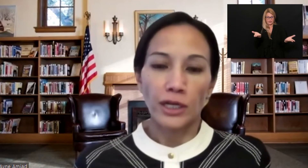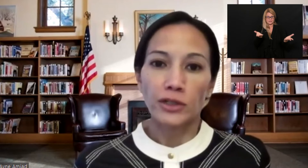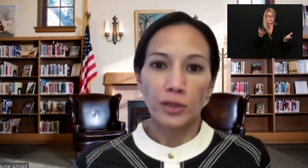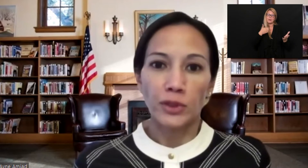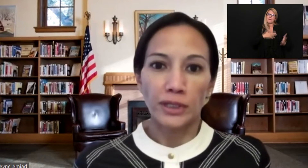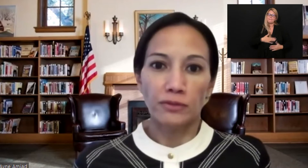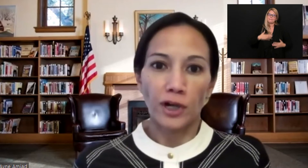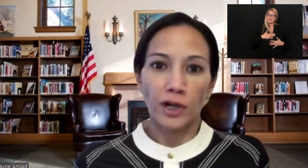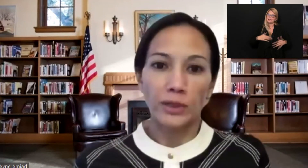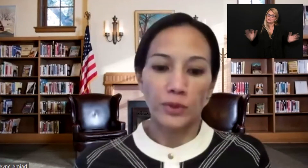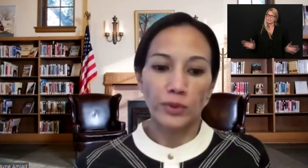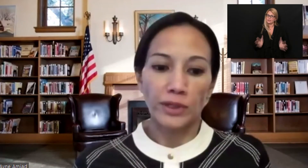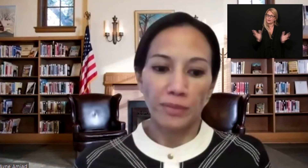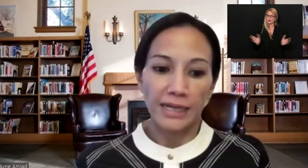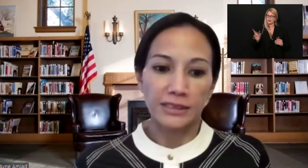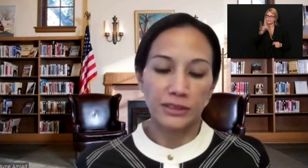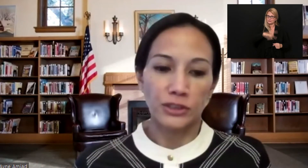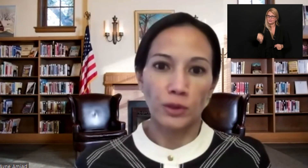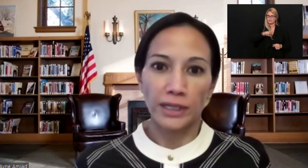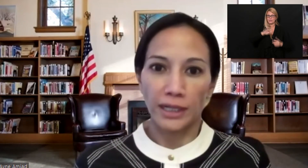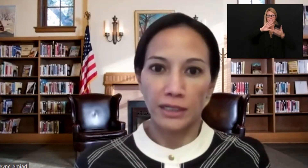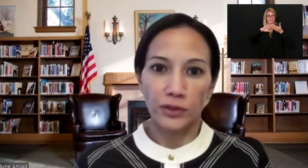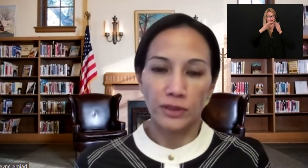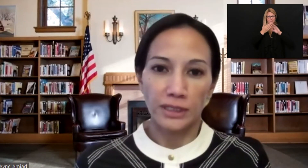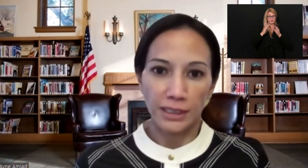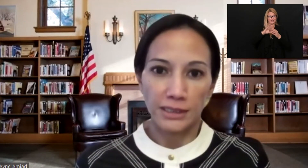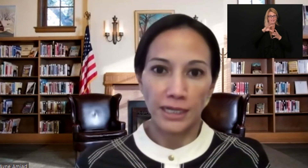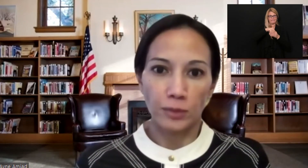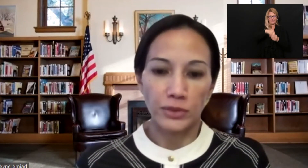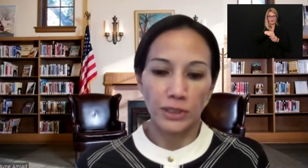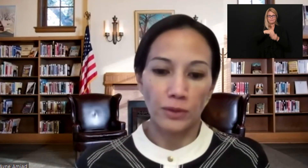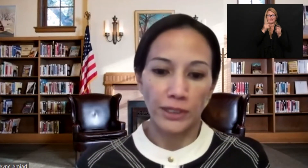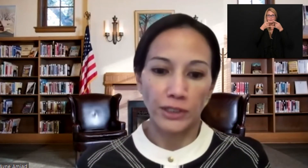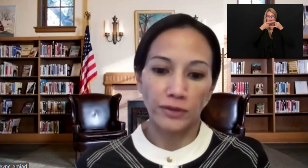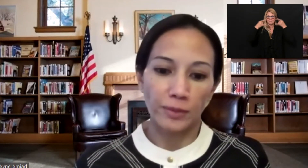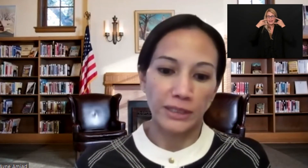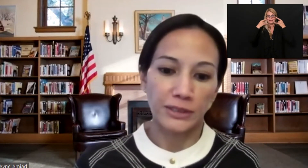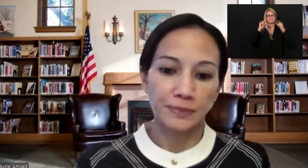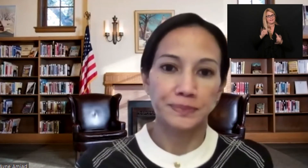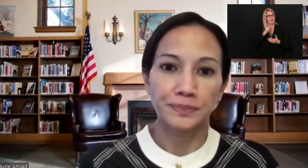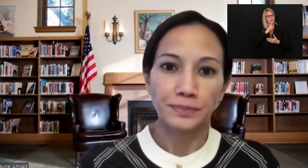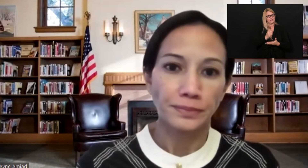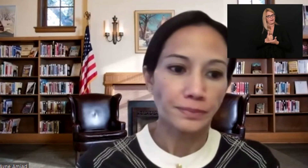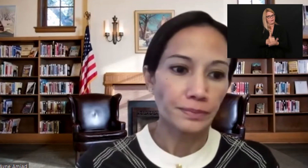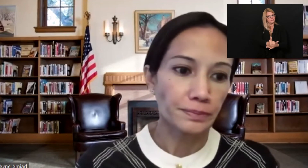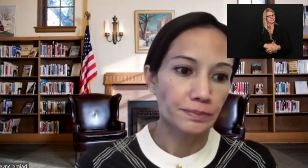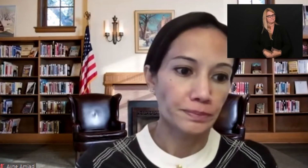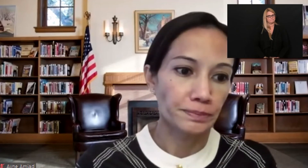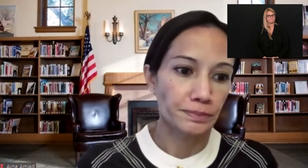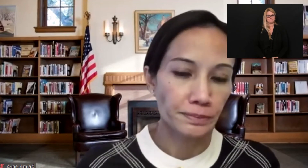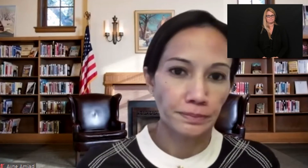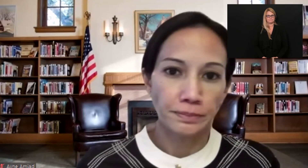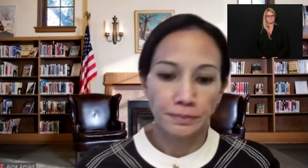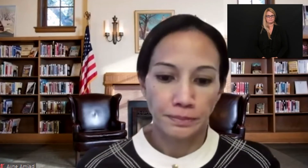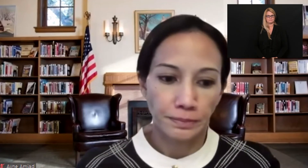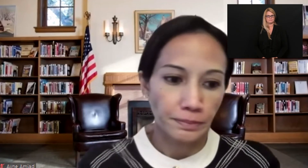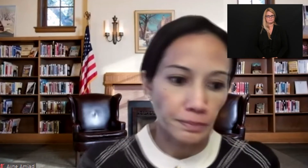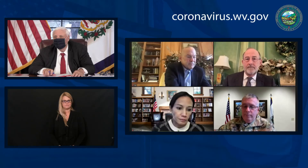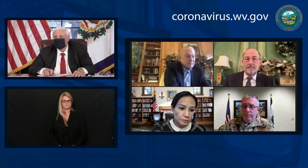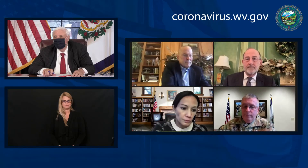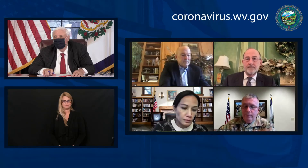A lot of community involvement with wearing masks and showing that kind of unity does help. So thank you very much. Thank you, Dr. Amjad. We'll